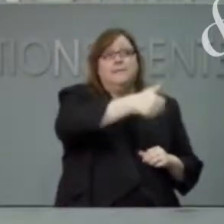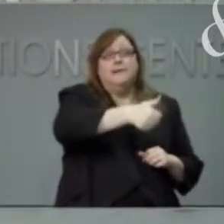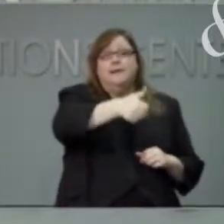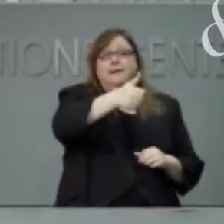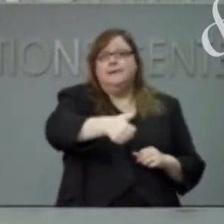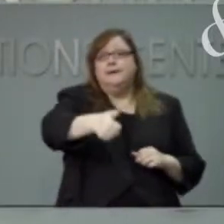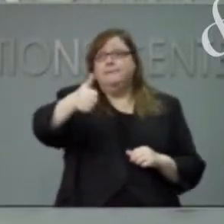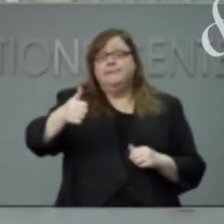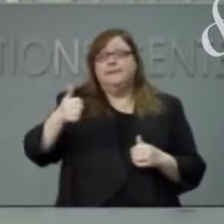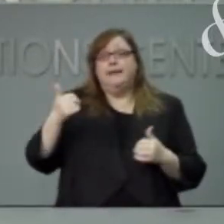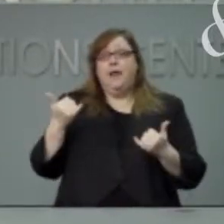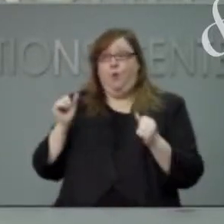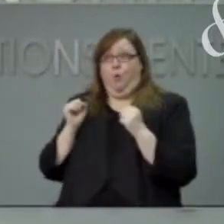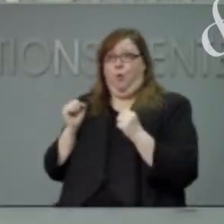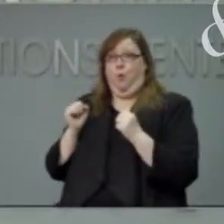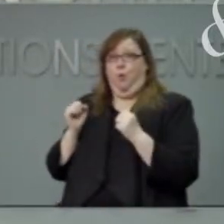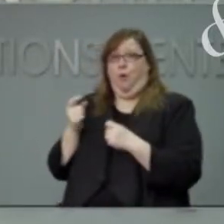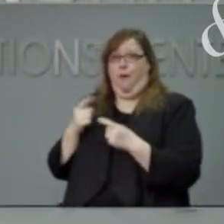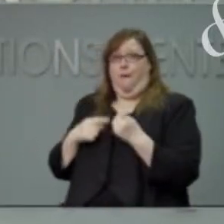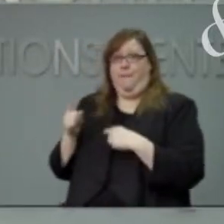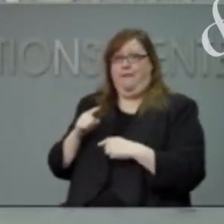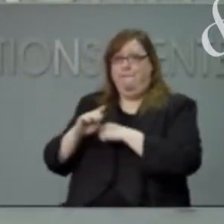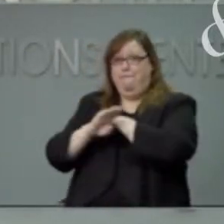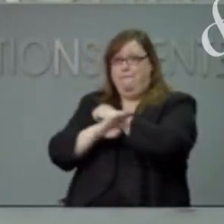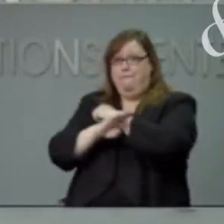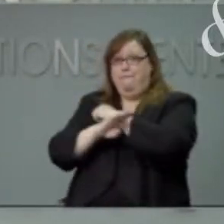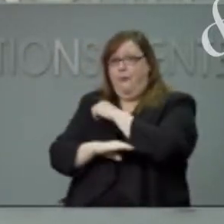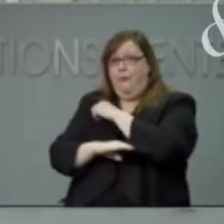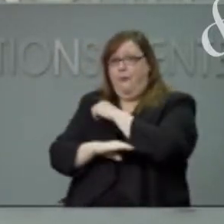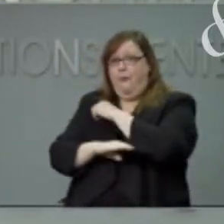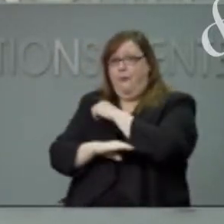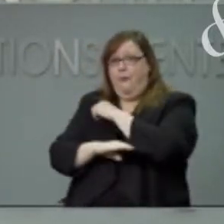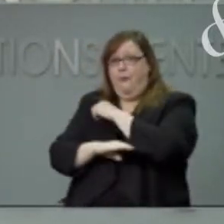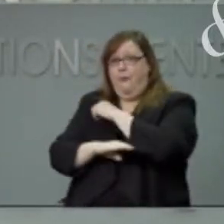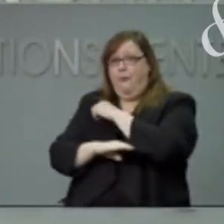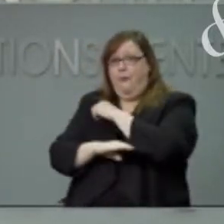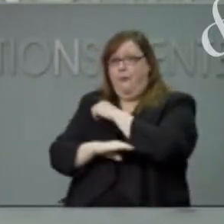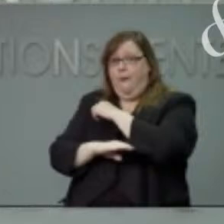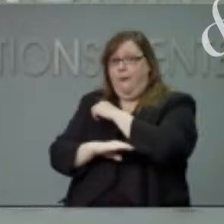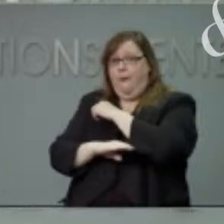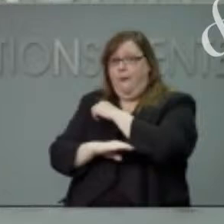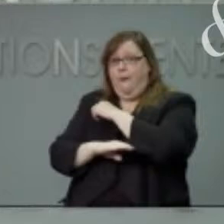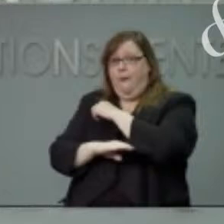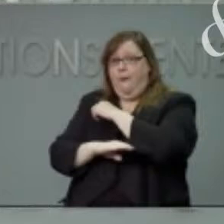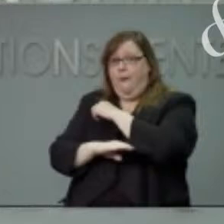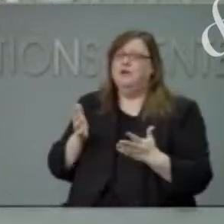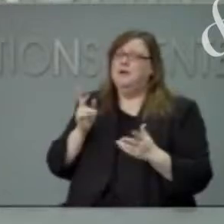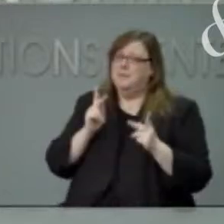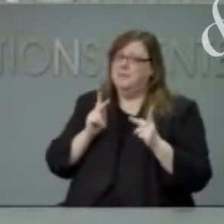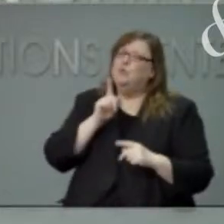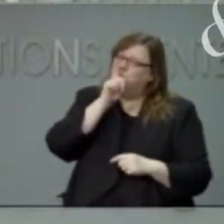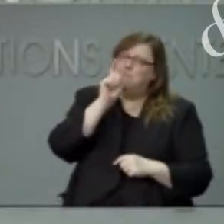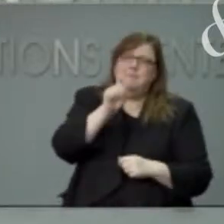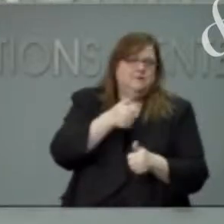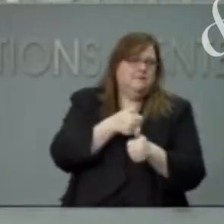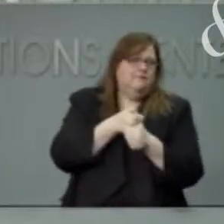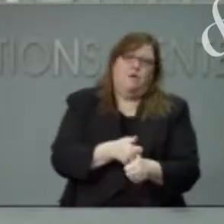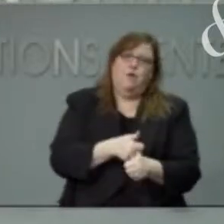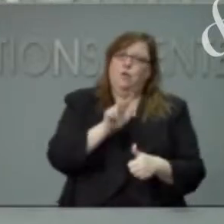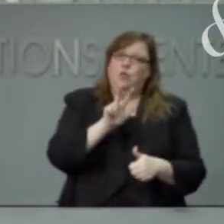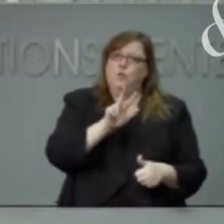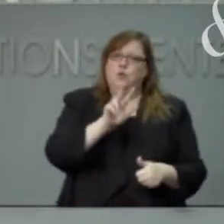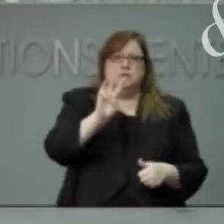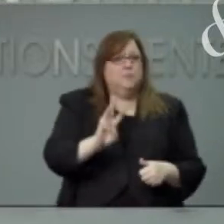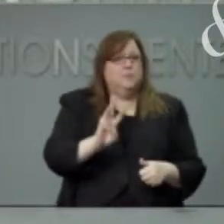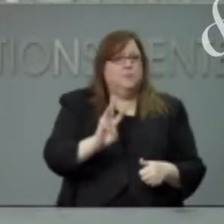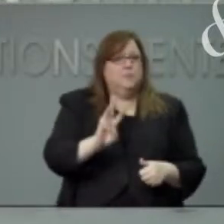remain concerned about people really need to double down and practice the 3 W's in order to slow the